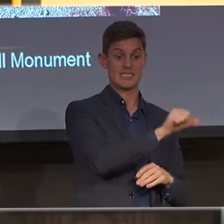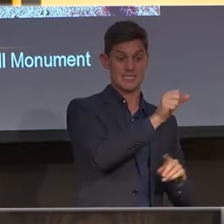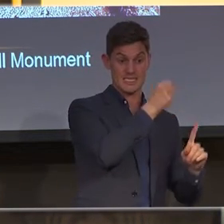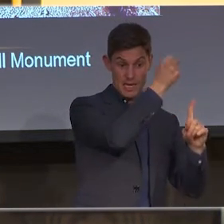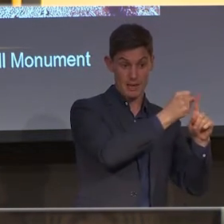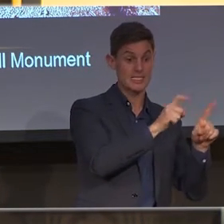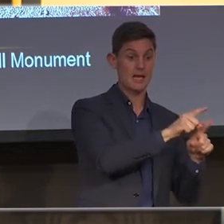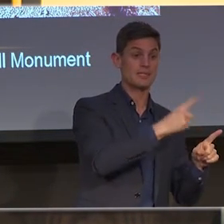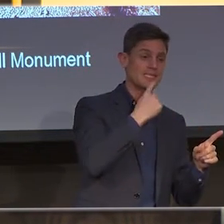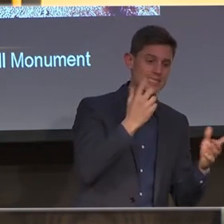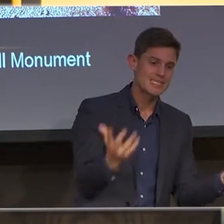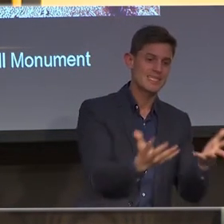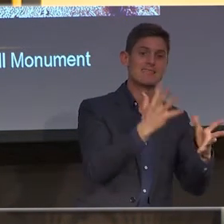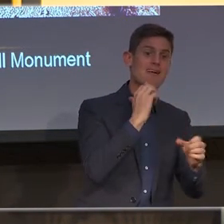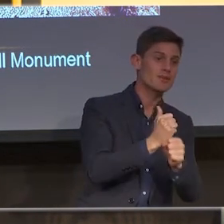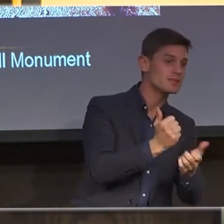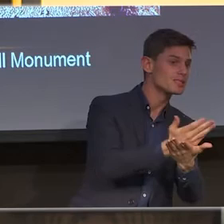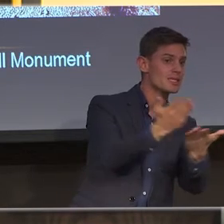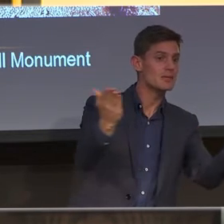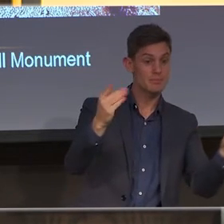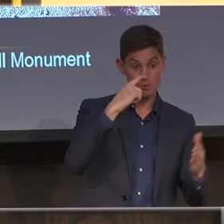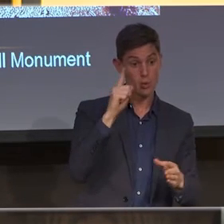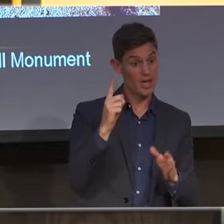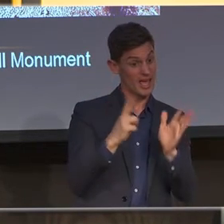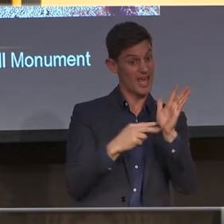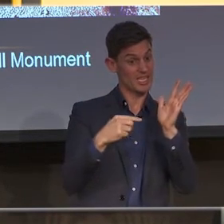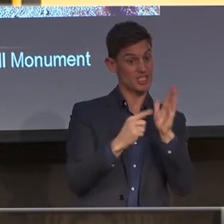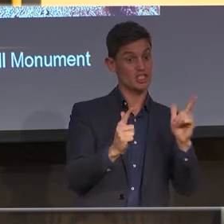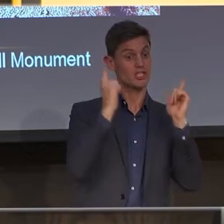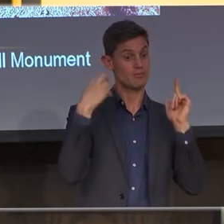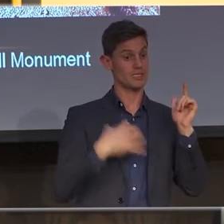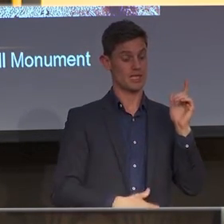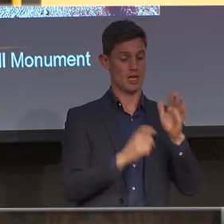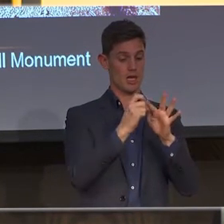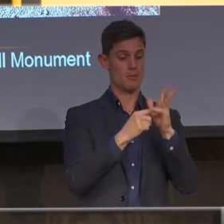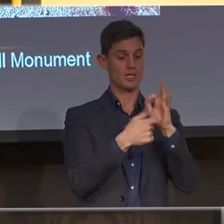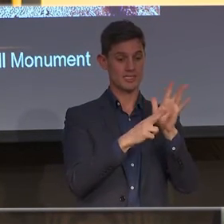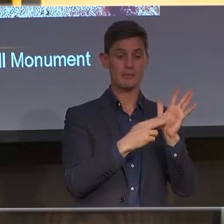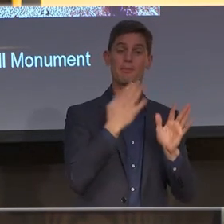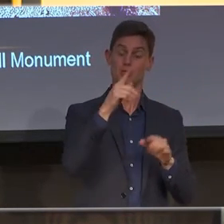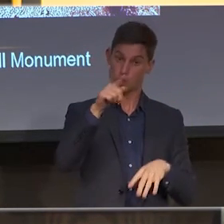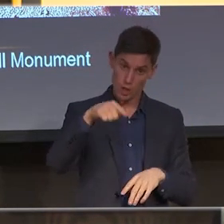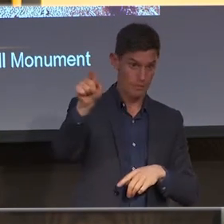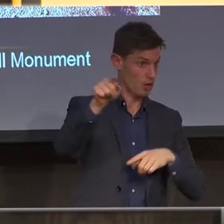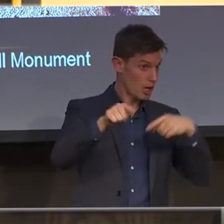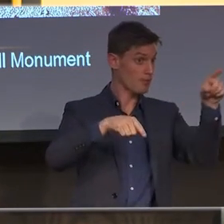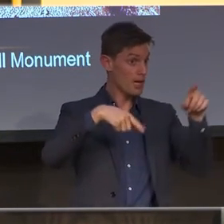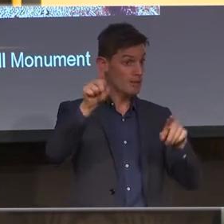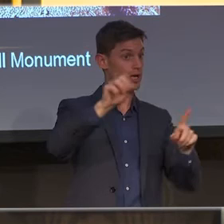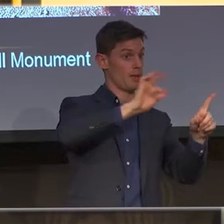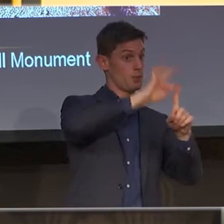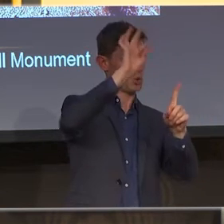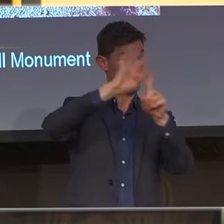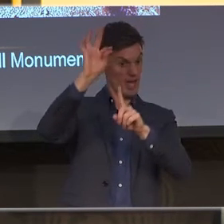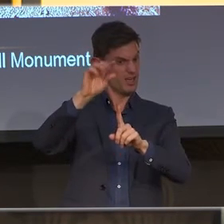urged politicians present on the day, including the NT Chief Minister Paul Henderson, to go back to their parties and make them pull their socks